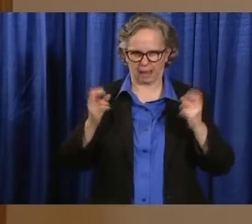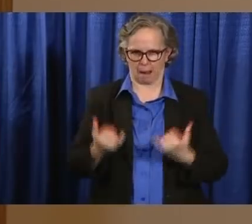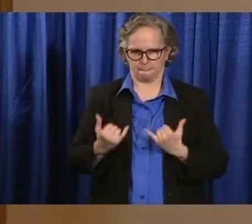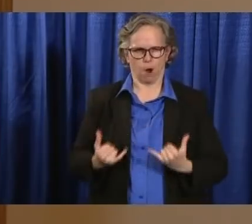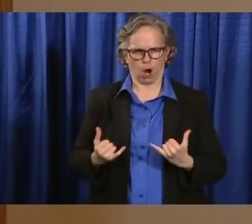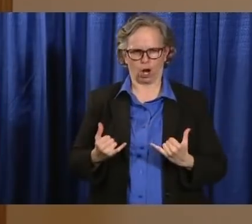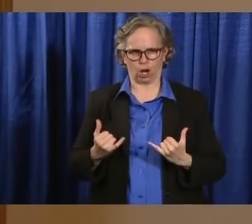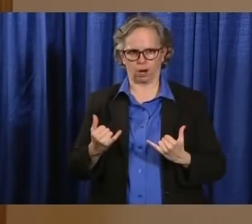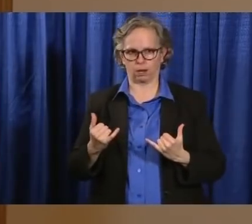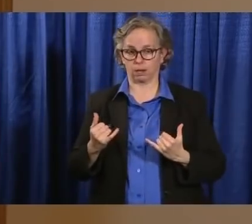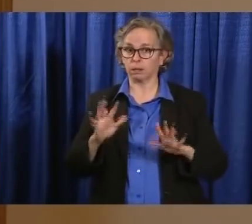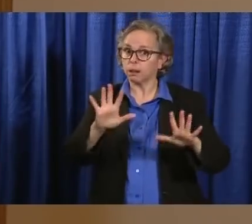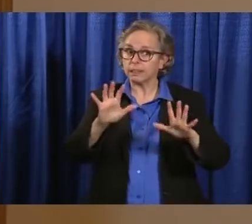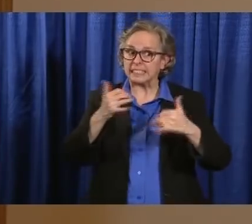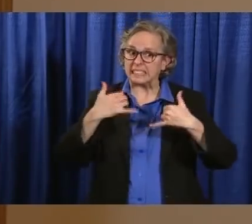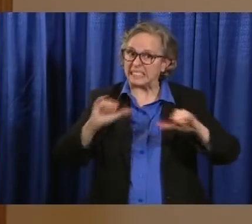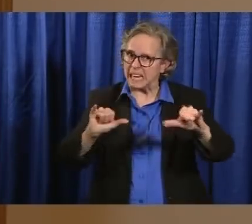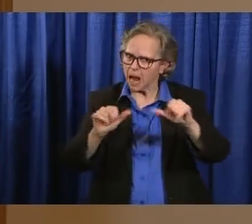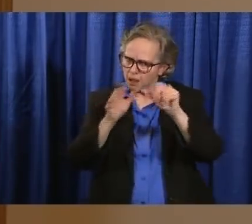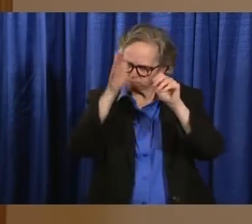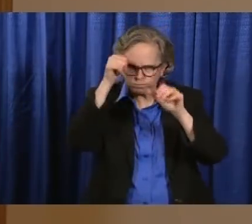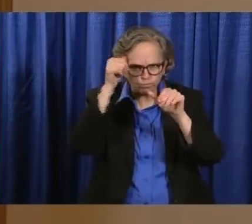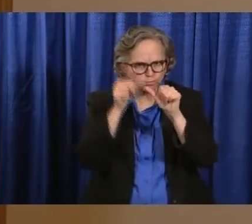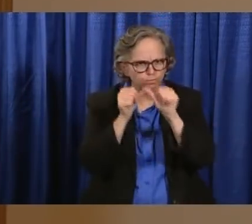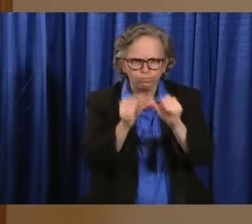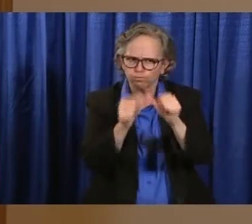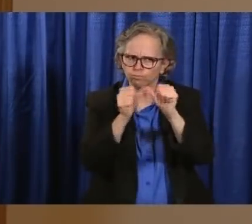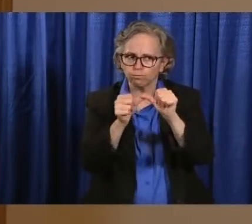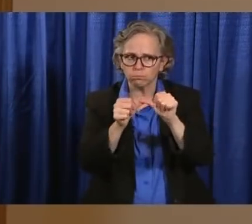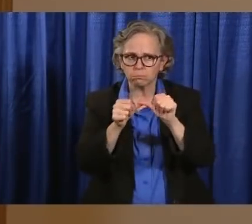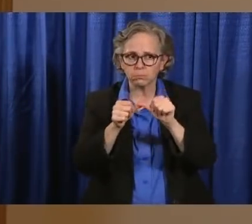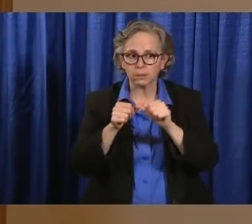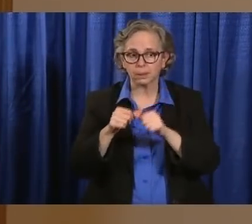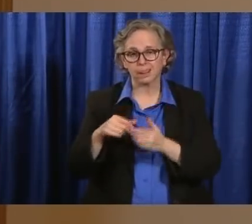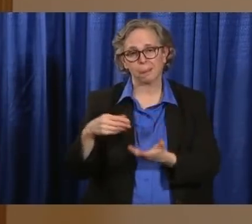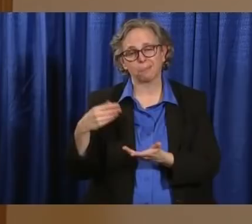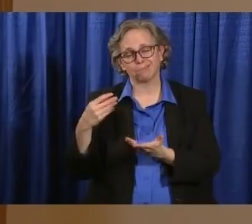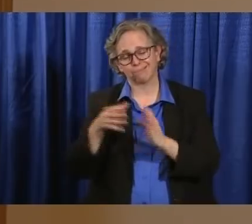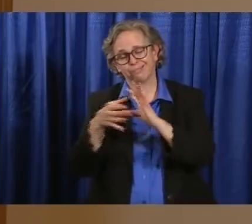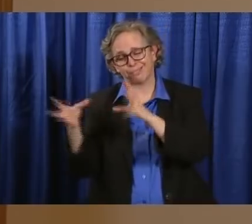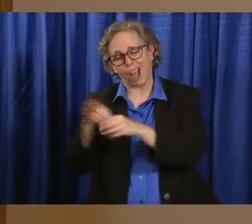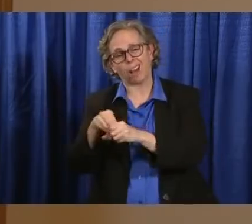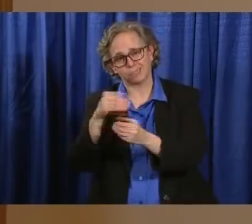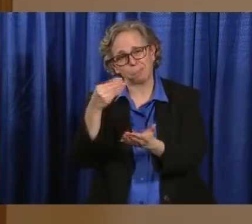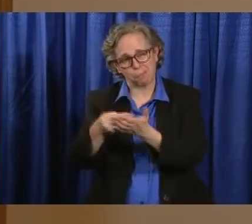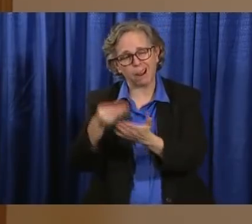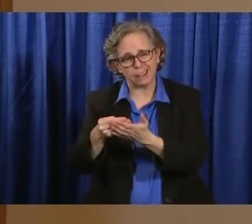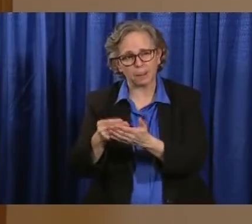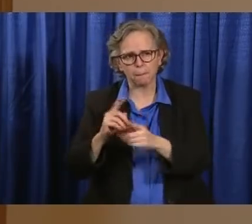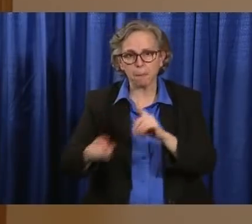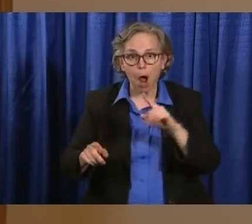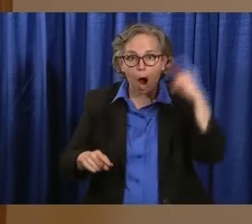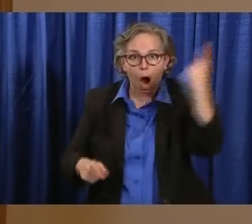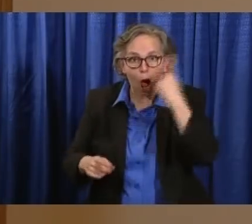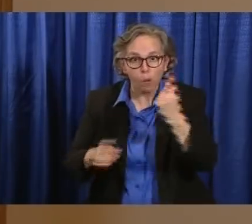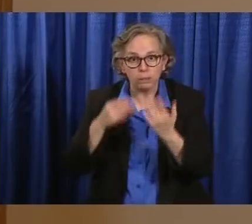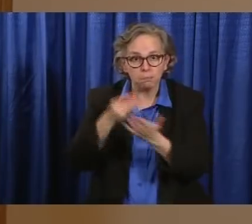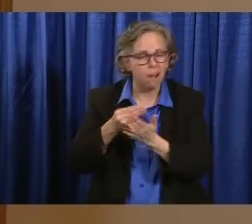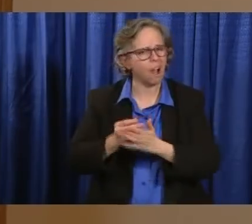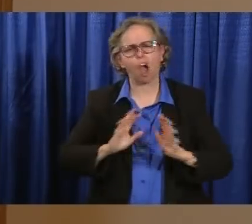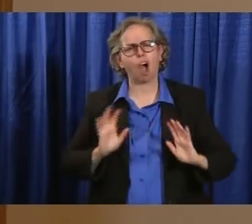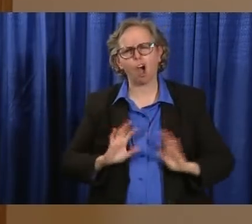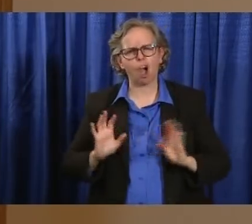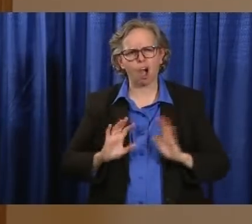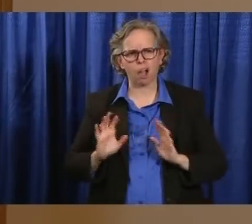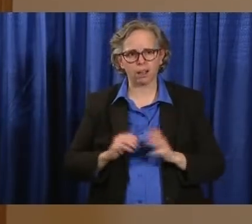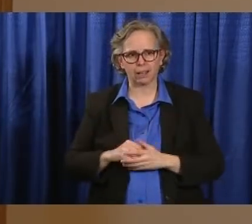way possible. Some of it is a money thing, but it's more than that. Some of it is creating new systems and structures